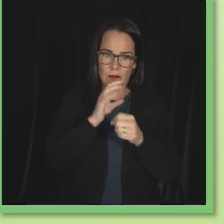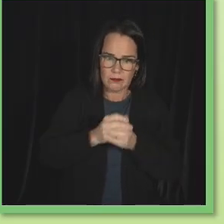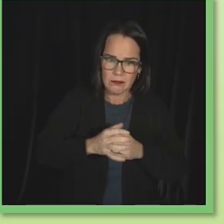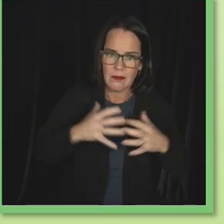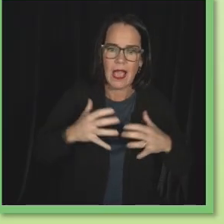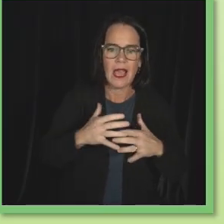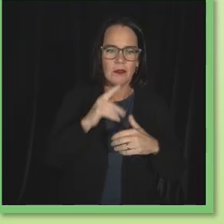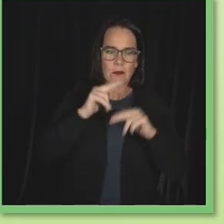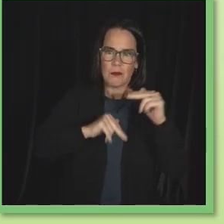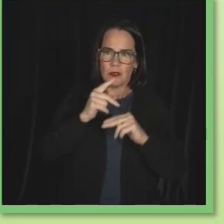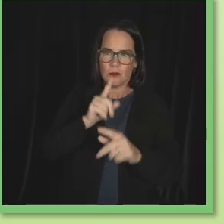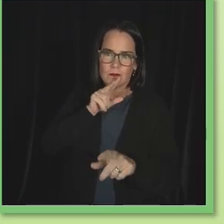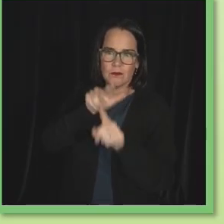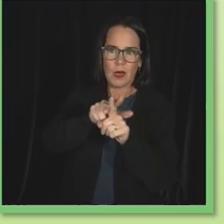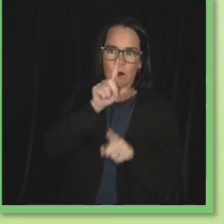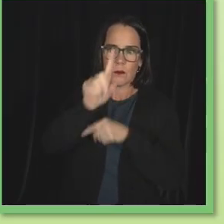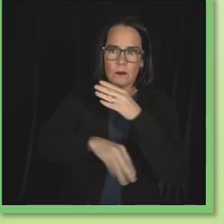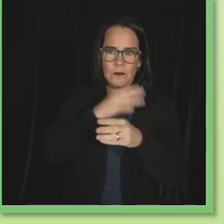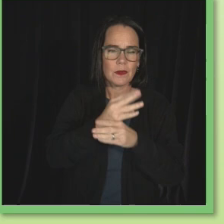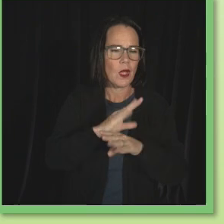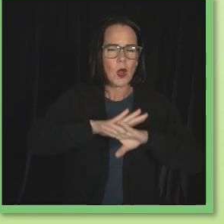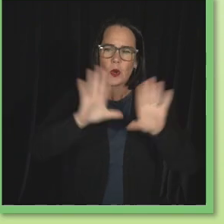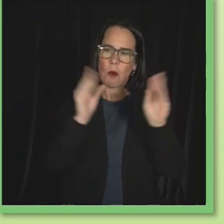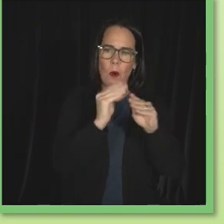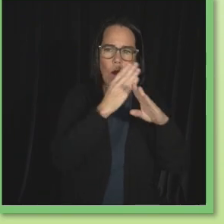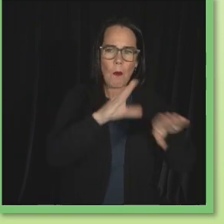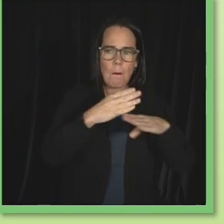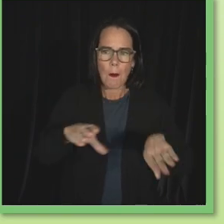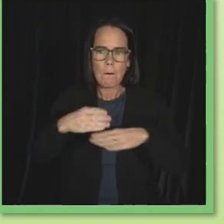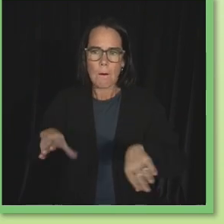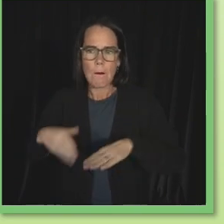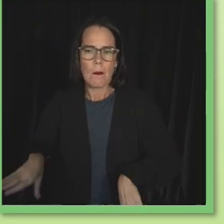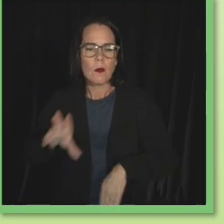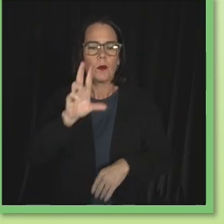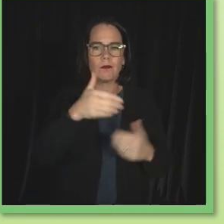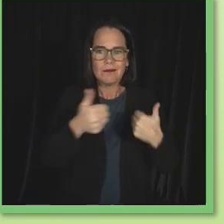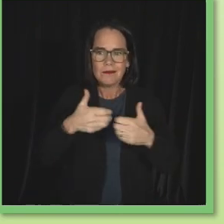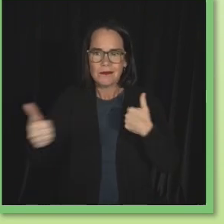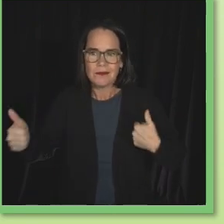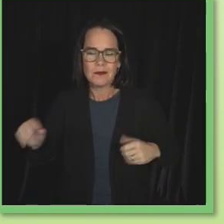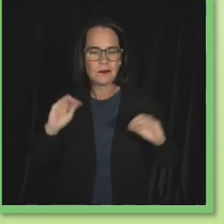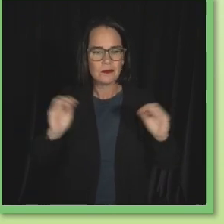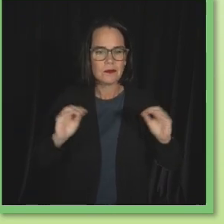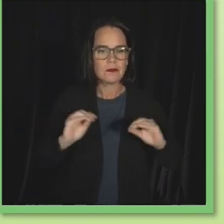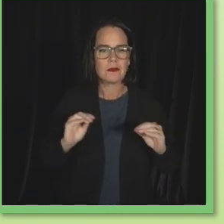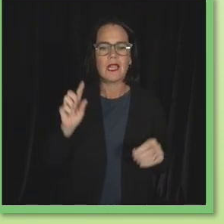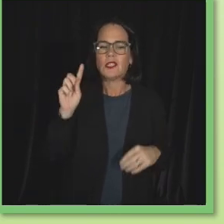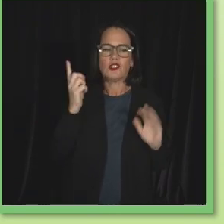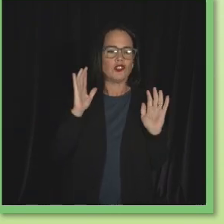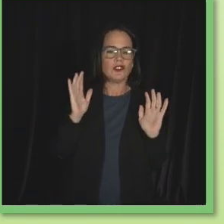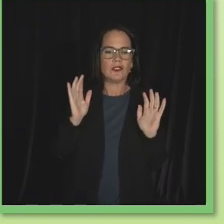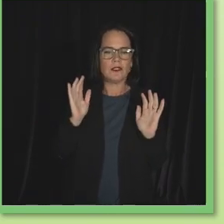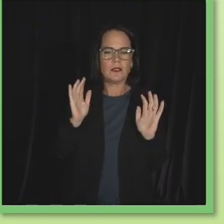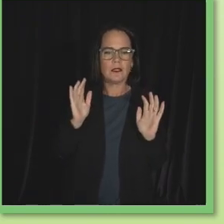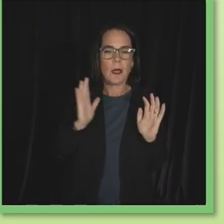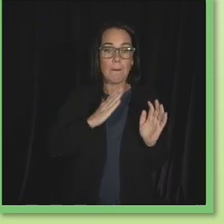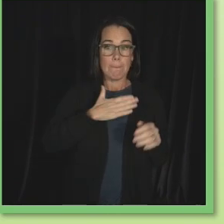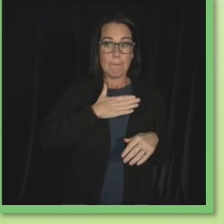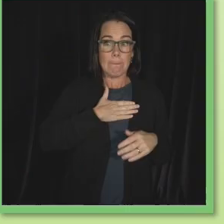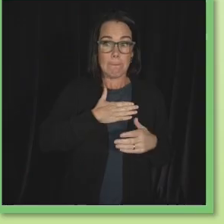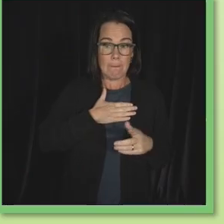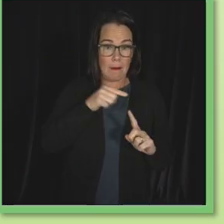So no more fragmentation. Just a way to say, a standard way to say, my pod needs these resources with